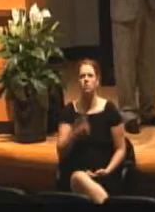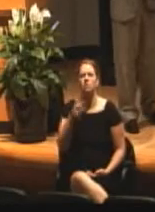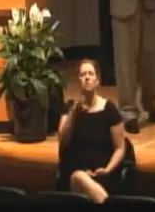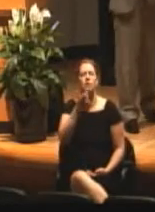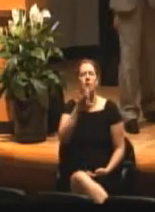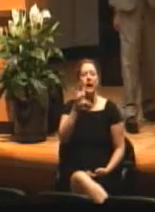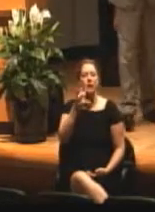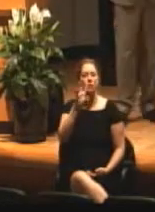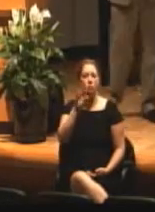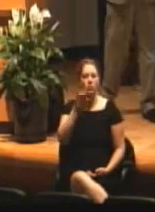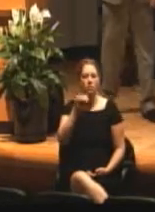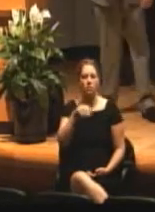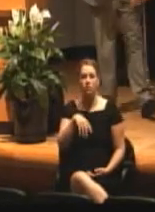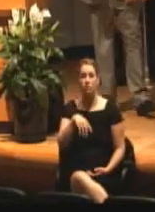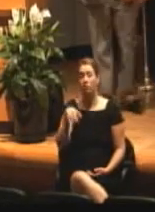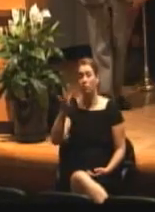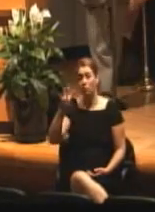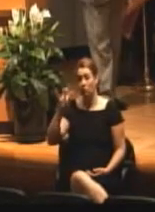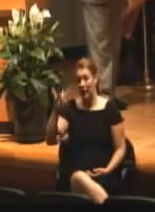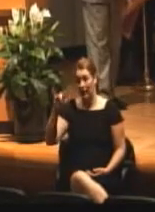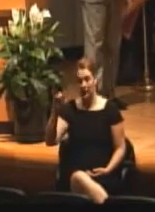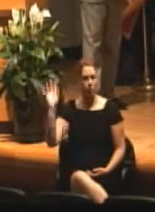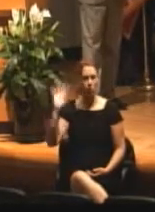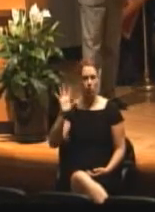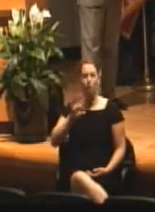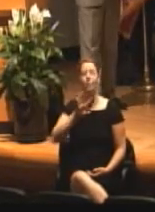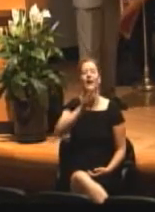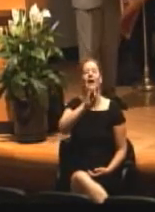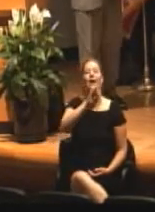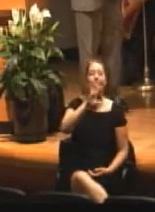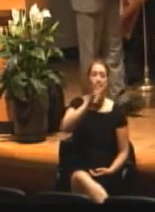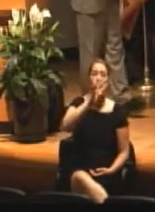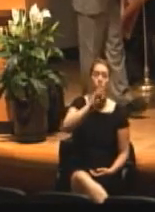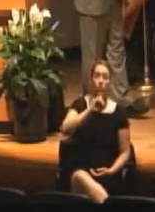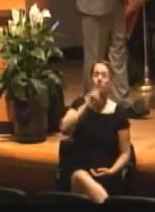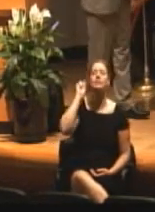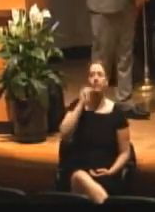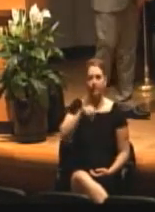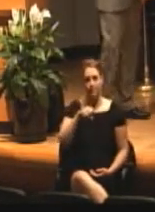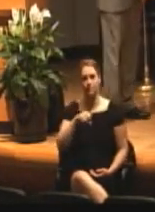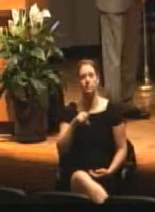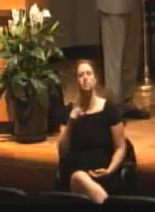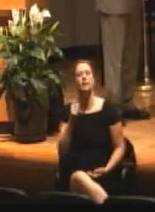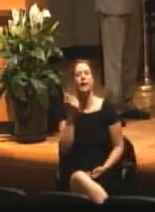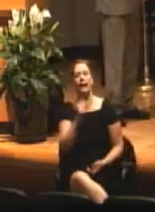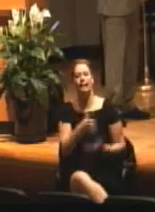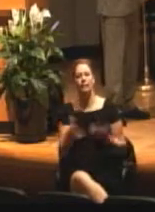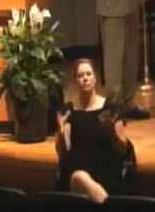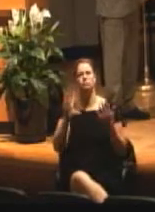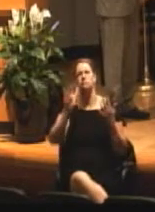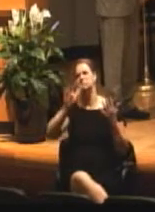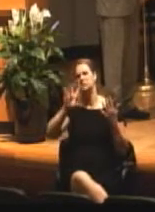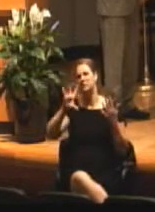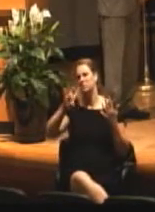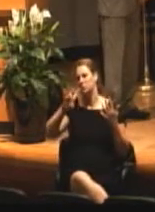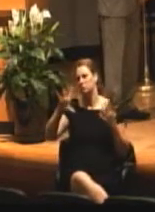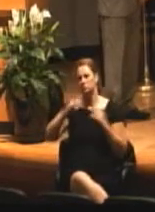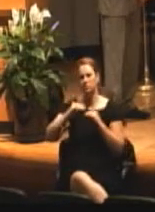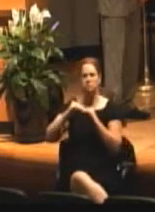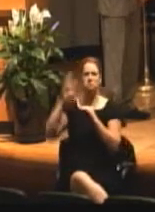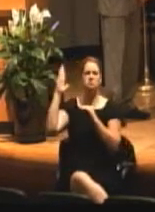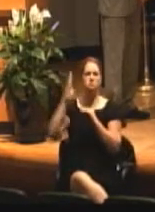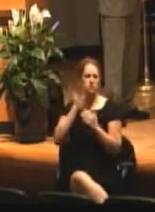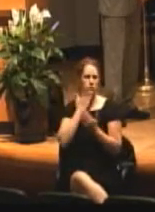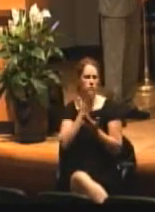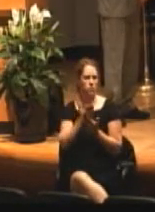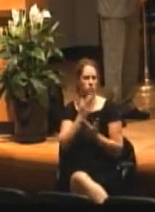840. I'll say 480, no, but 840, yes. So we'd be good with that. Anything in the, you know, 700 range we want to be at.